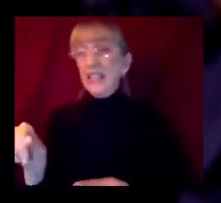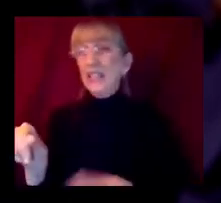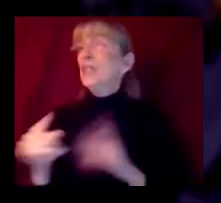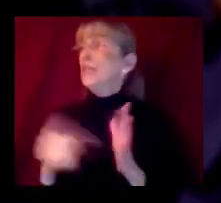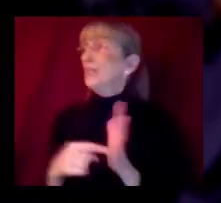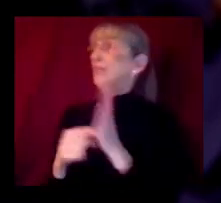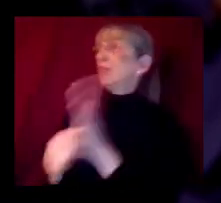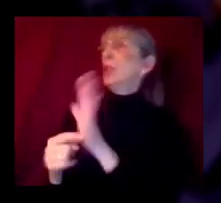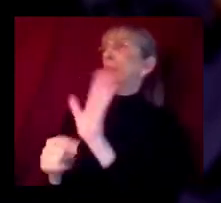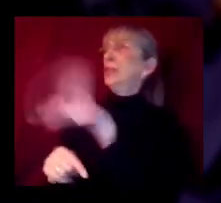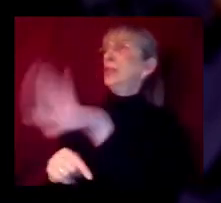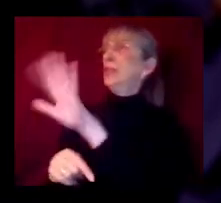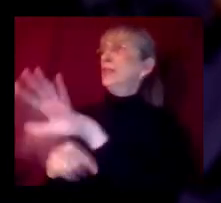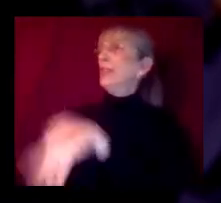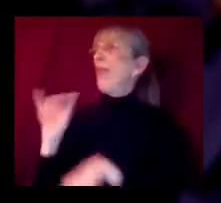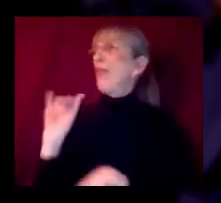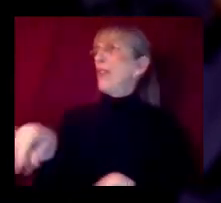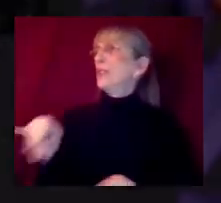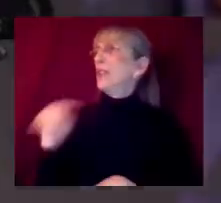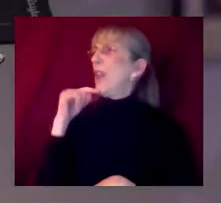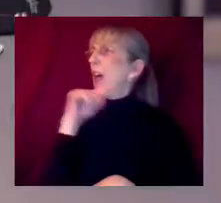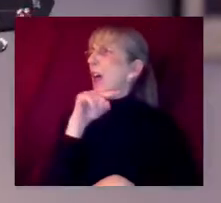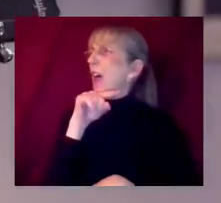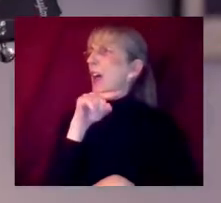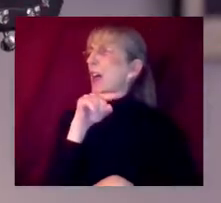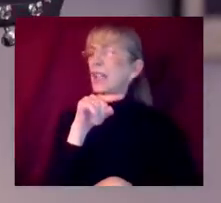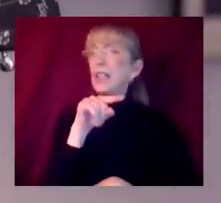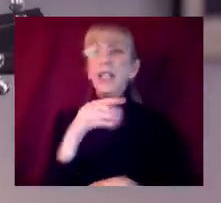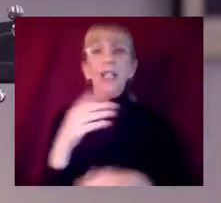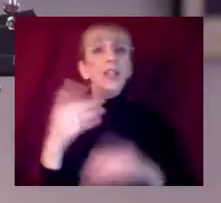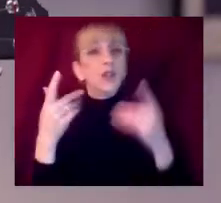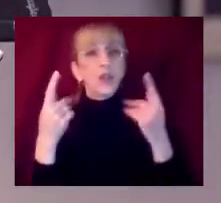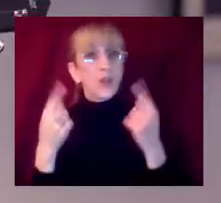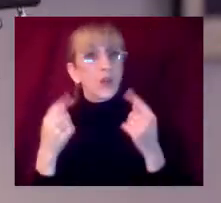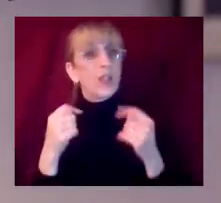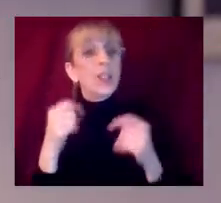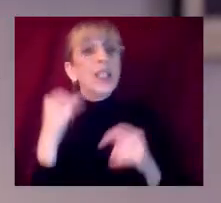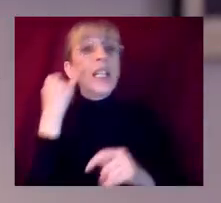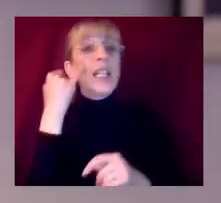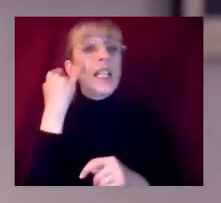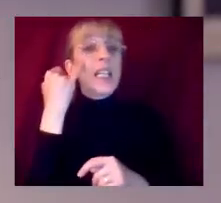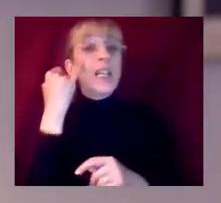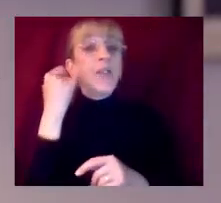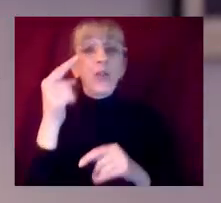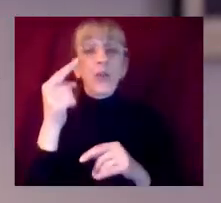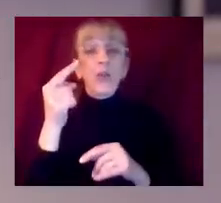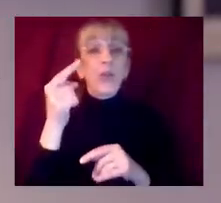it's a lie. If you fail,